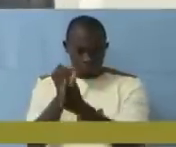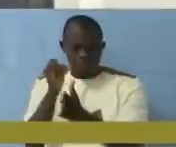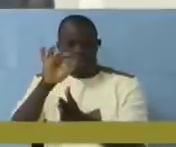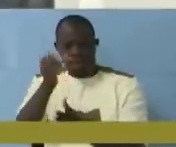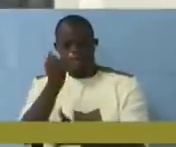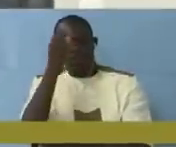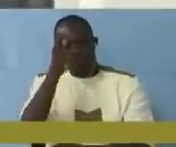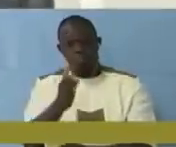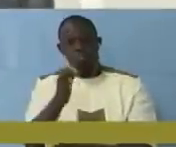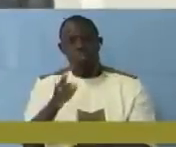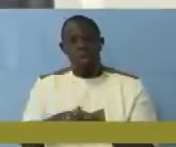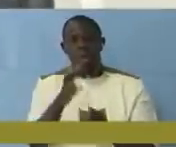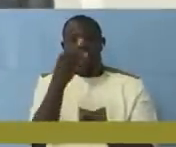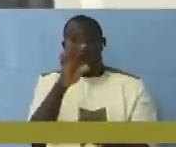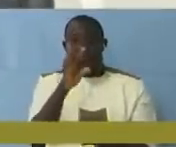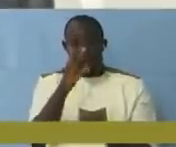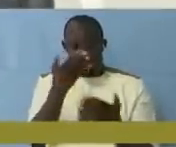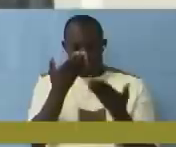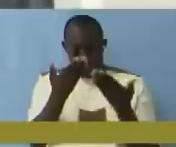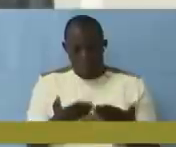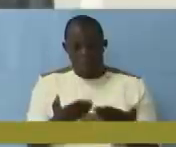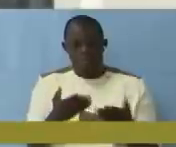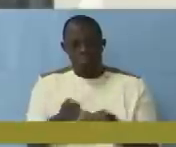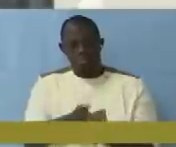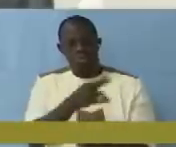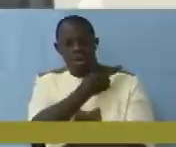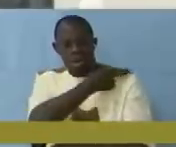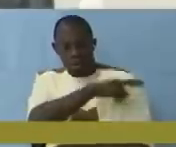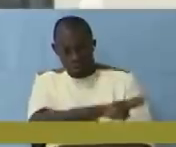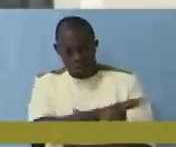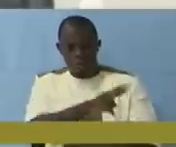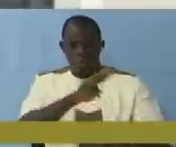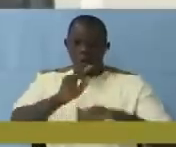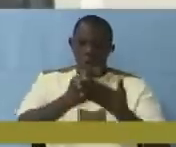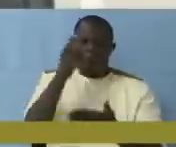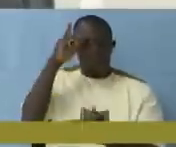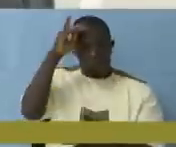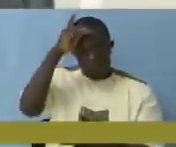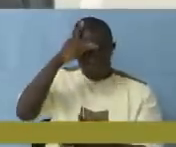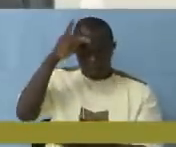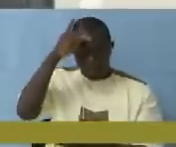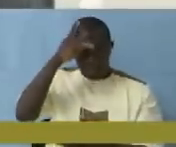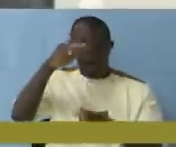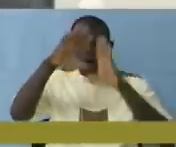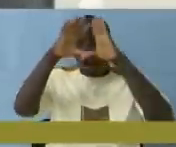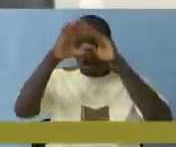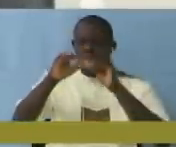Okay. If the religion or political unit